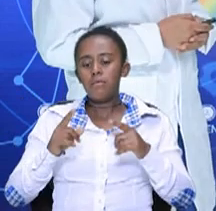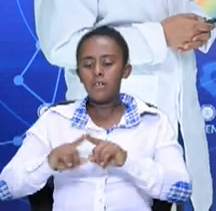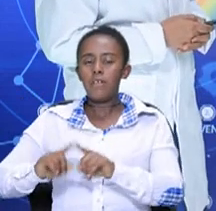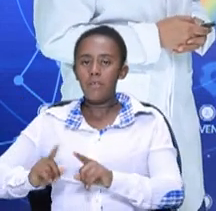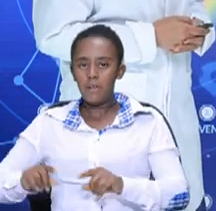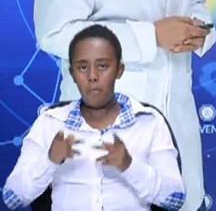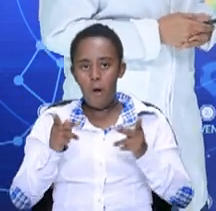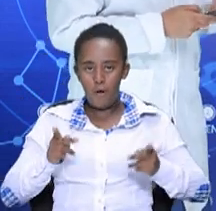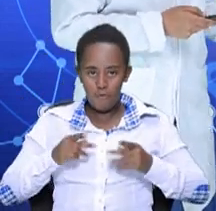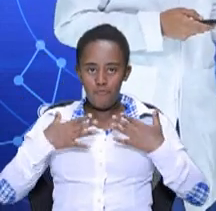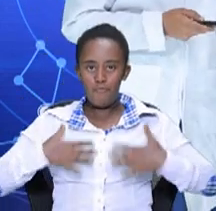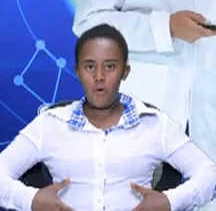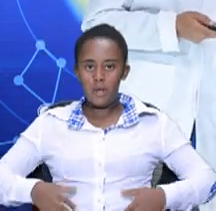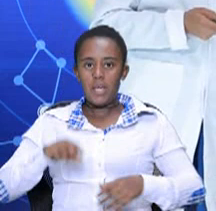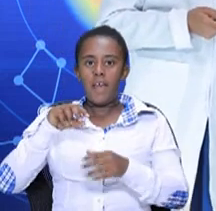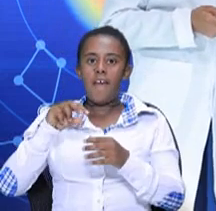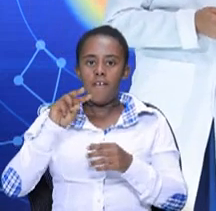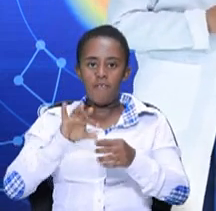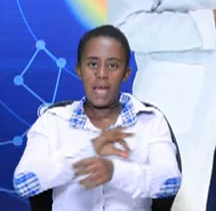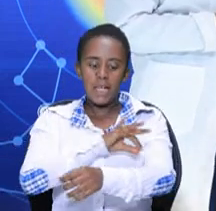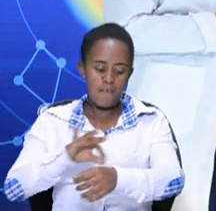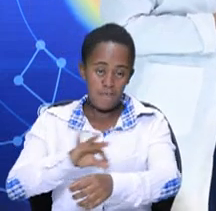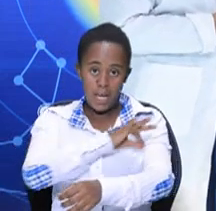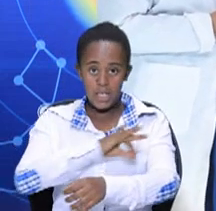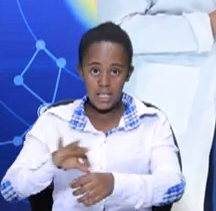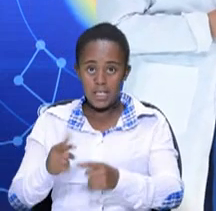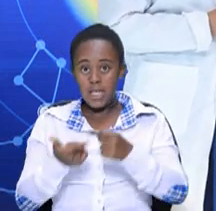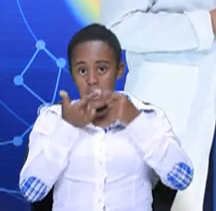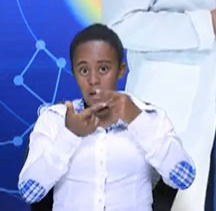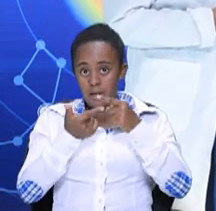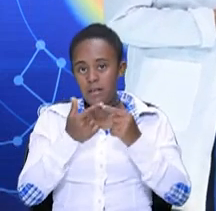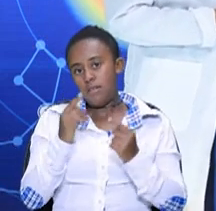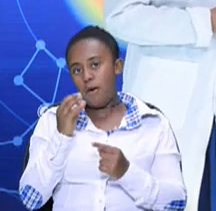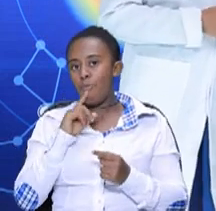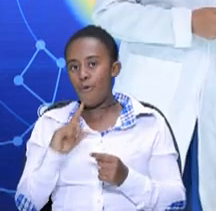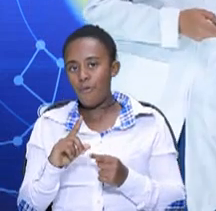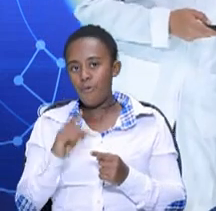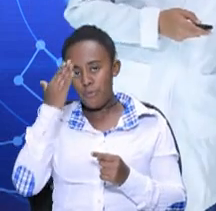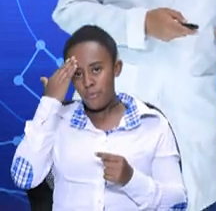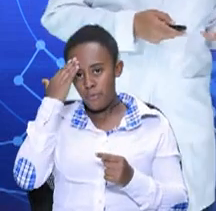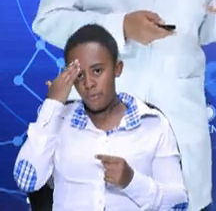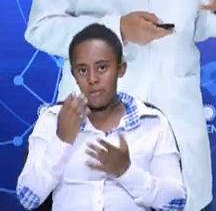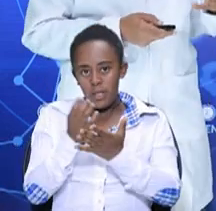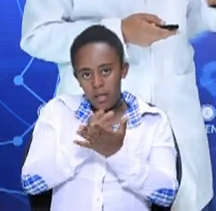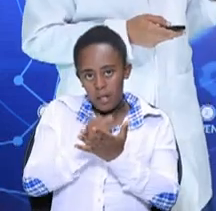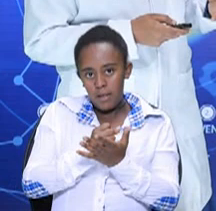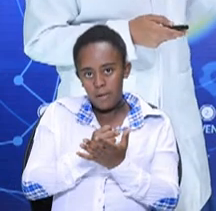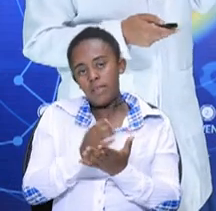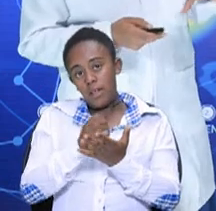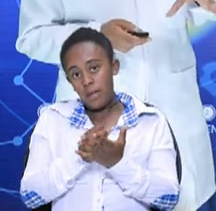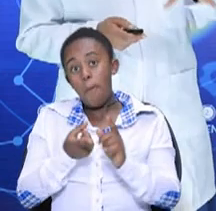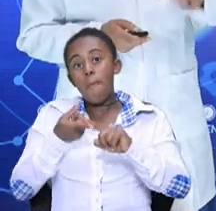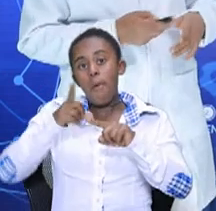our body. And the veins, which are the second type of blood vessels, are known by taking